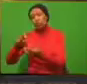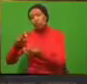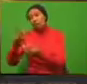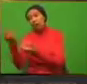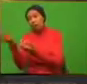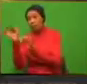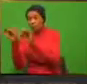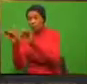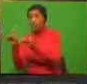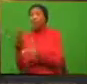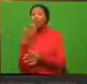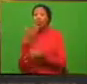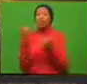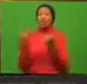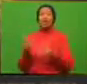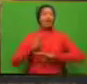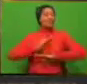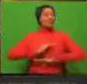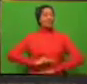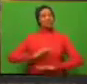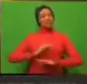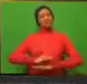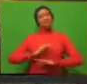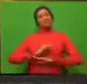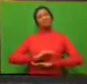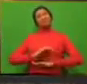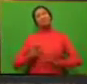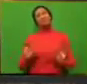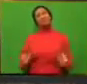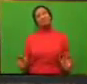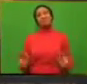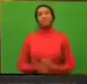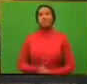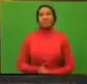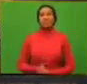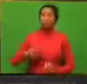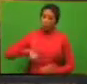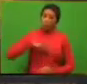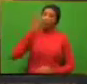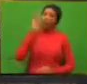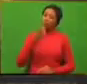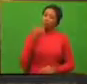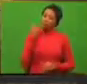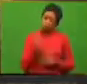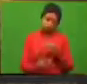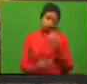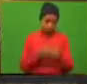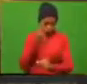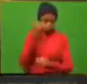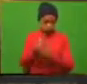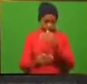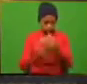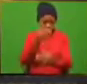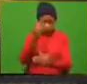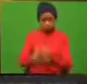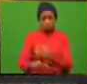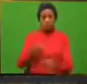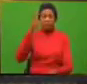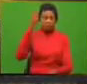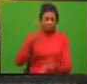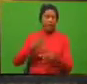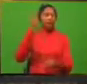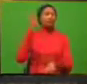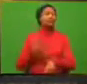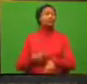people who are now comfortably. We will continue with the fight until such